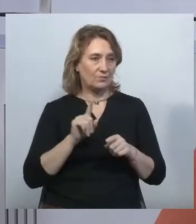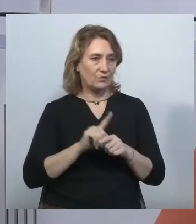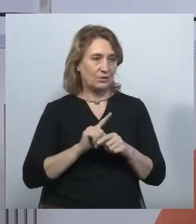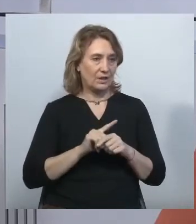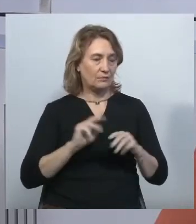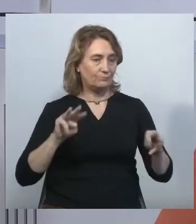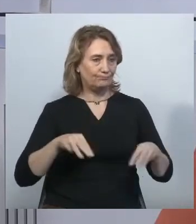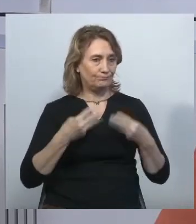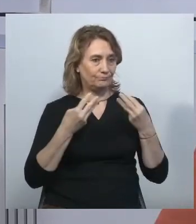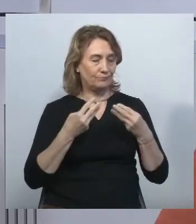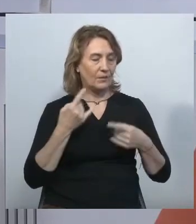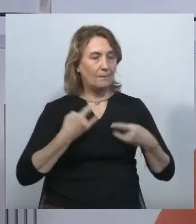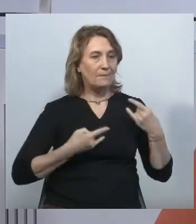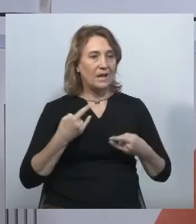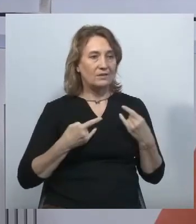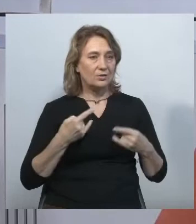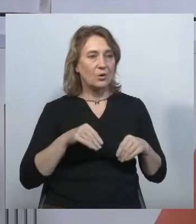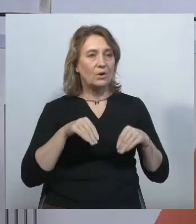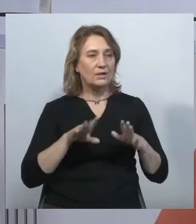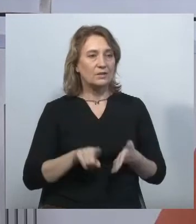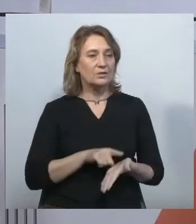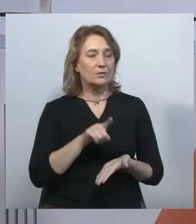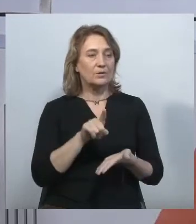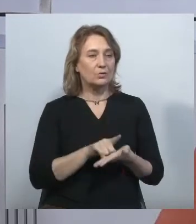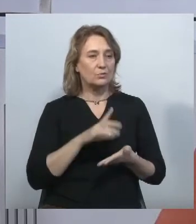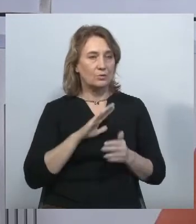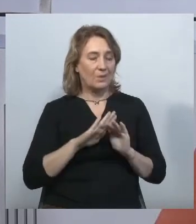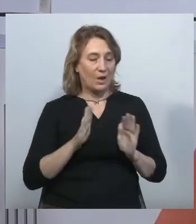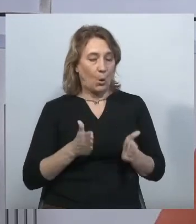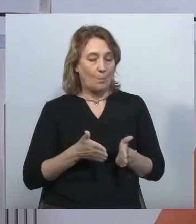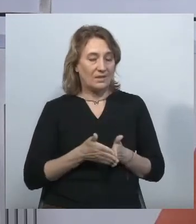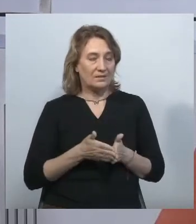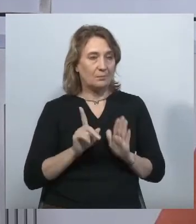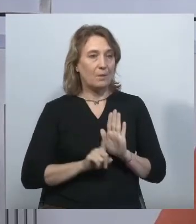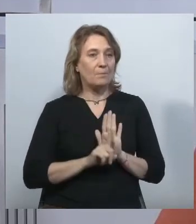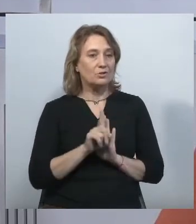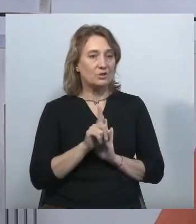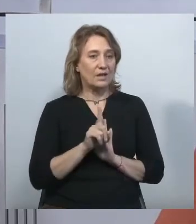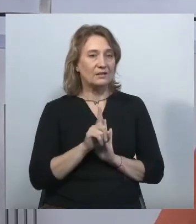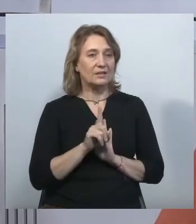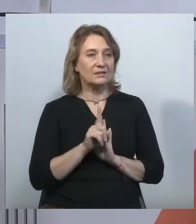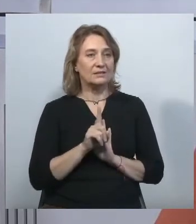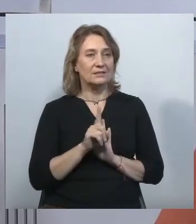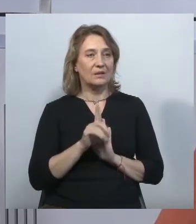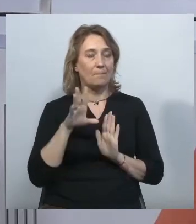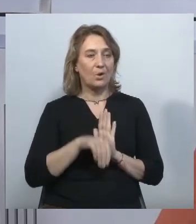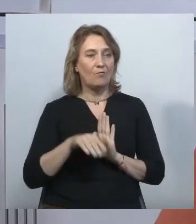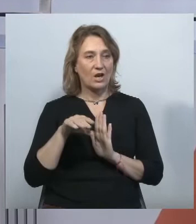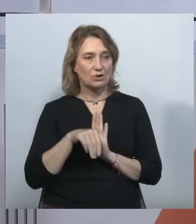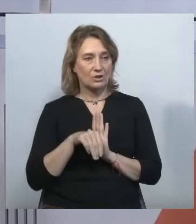who trust this media. How do we overcome this situation? I'm sure this solution or decision has to